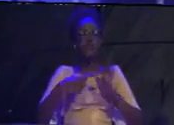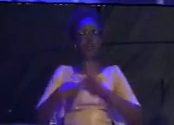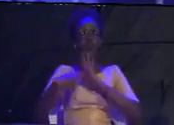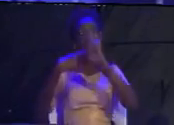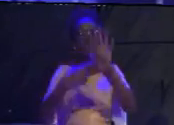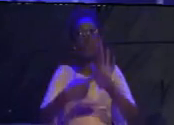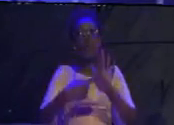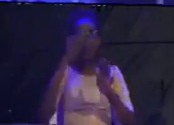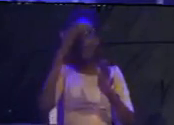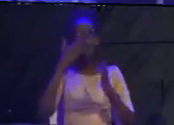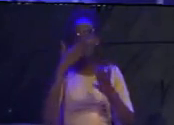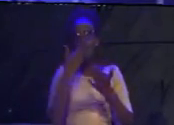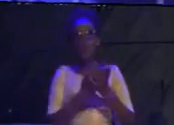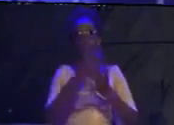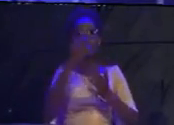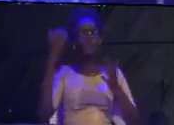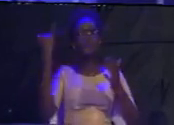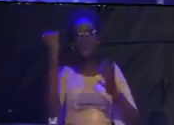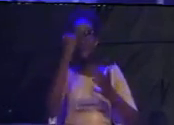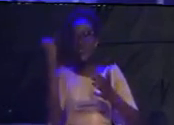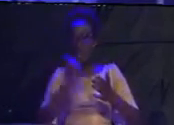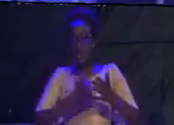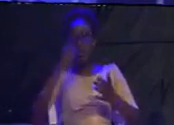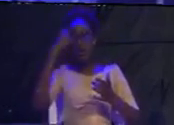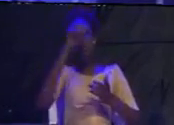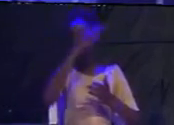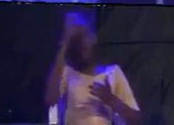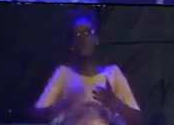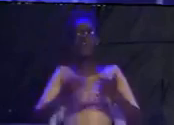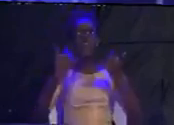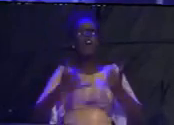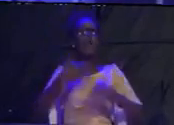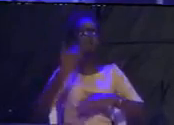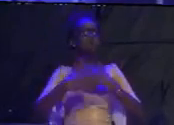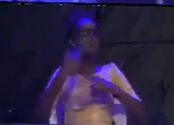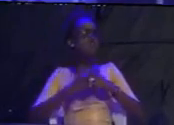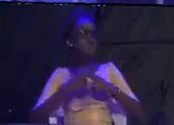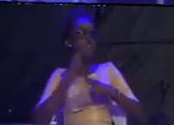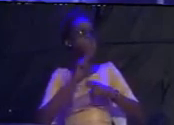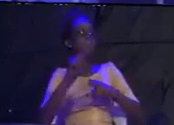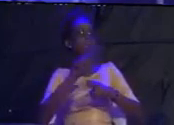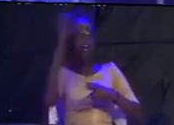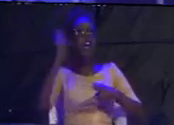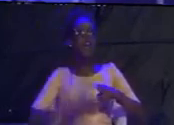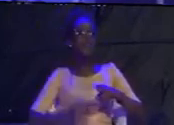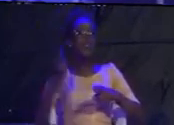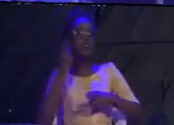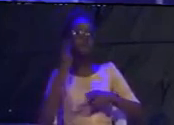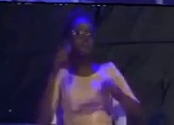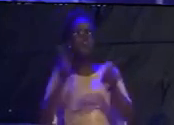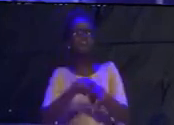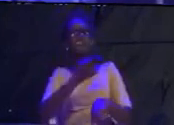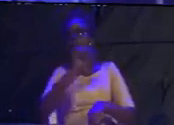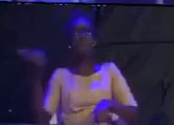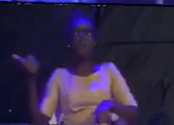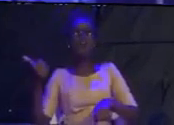who are showing the true identity of Africa. We are about to see Africa that is going to